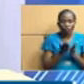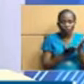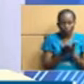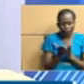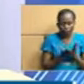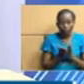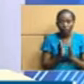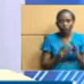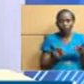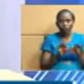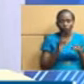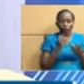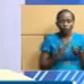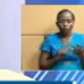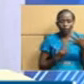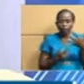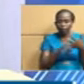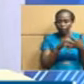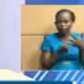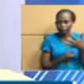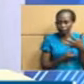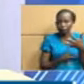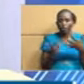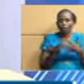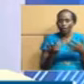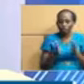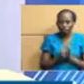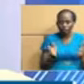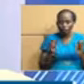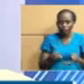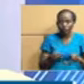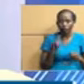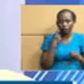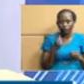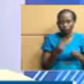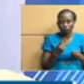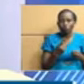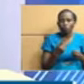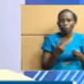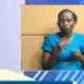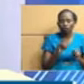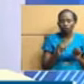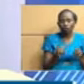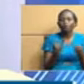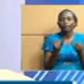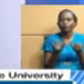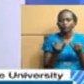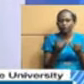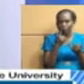Among it has like 5 tenants, but in general you can look at it as one of the trying to seek